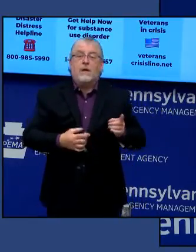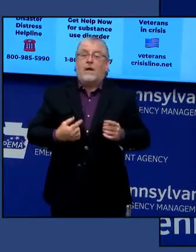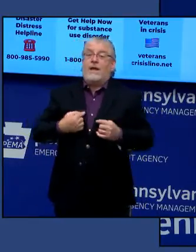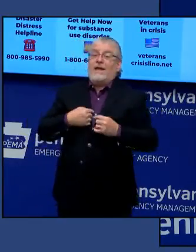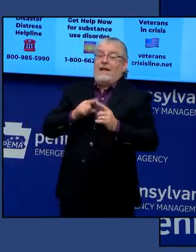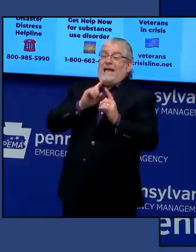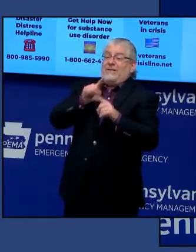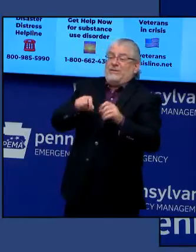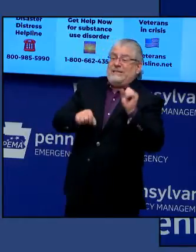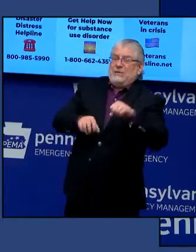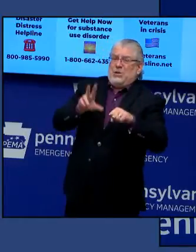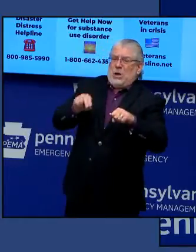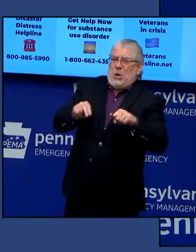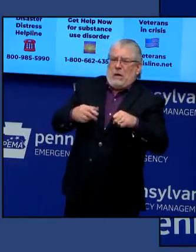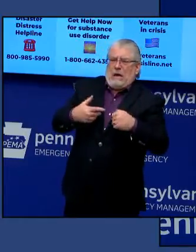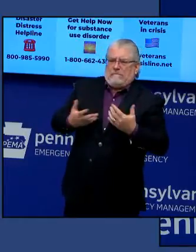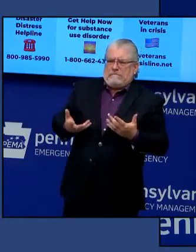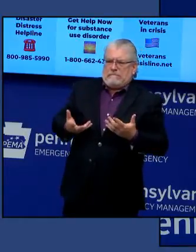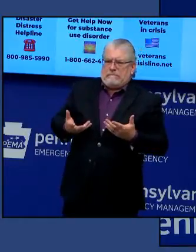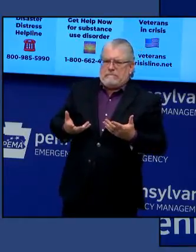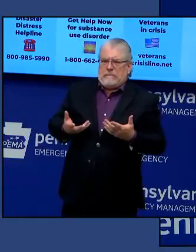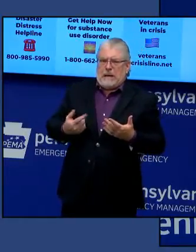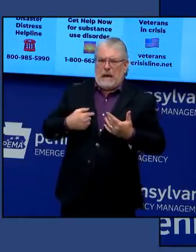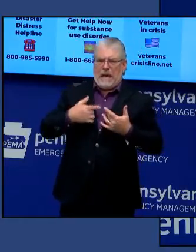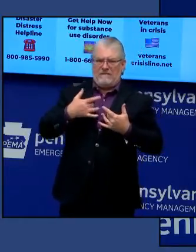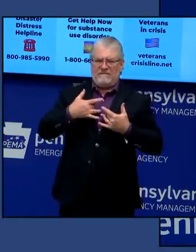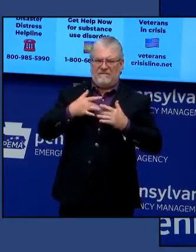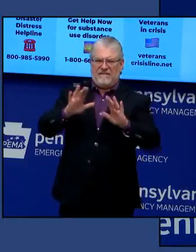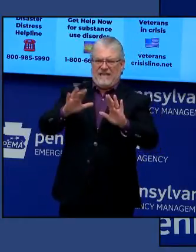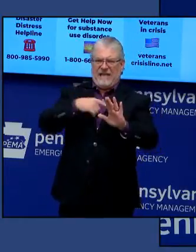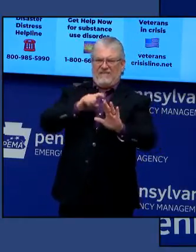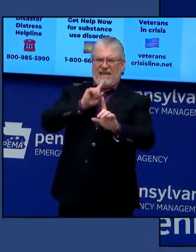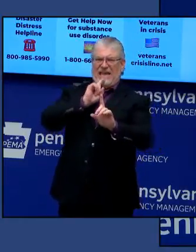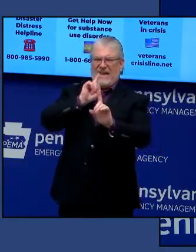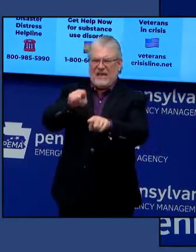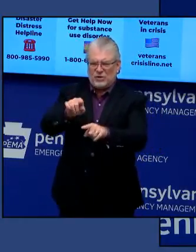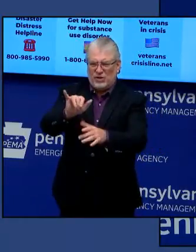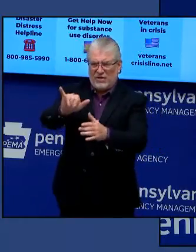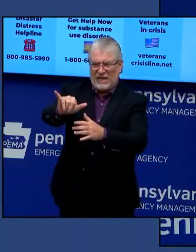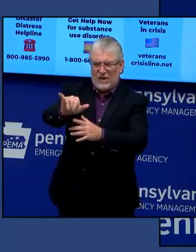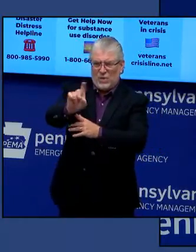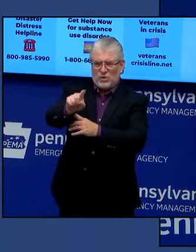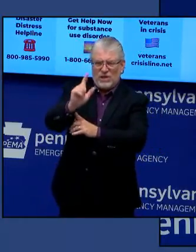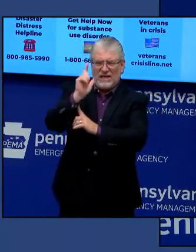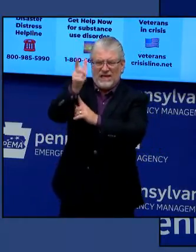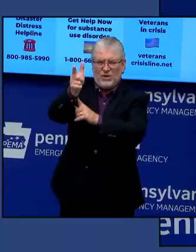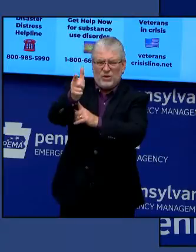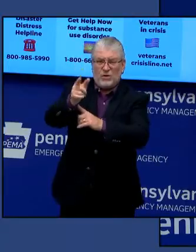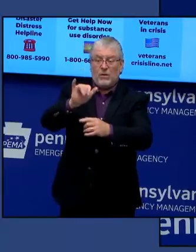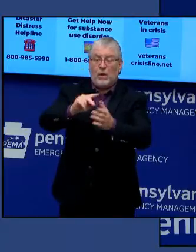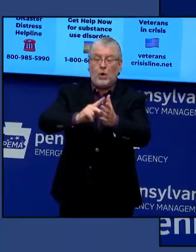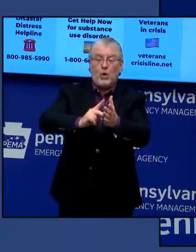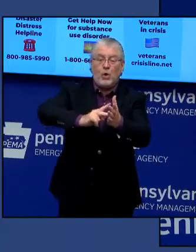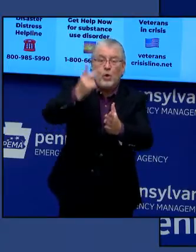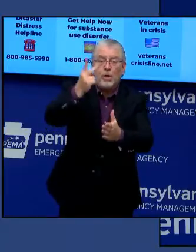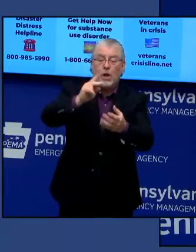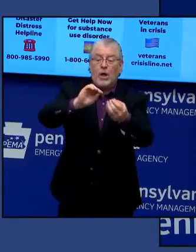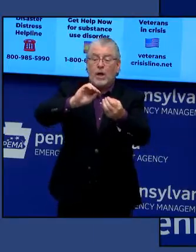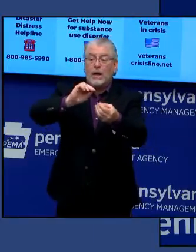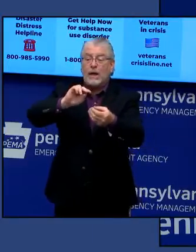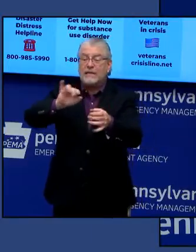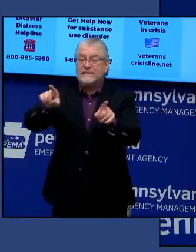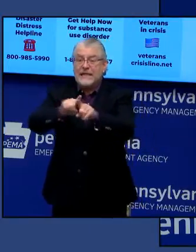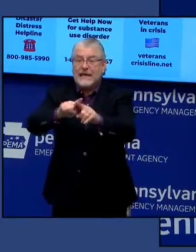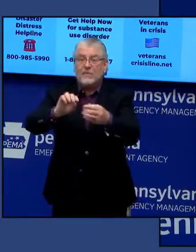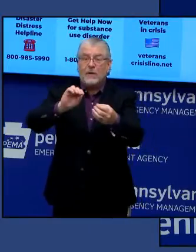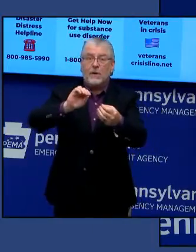it was duplicates. It was more getting more data on the ones that we reported, and so we decided to pull it back. So I